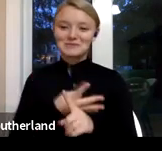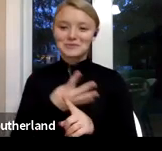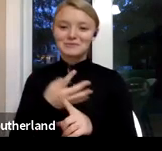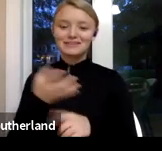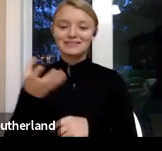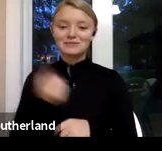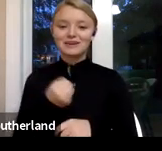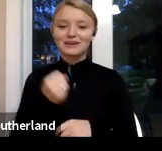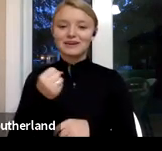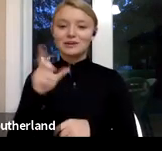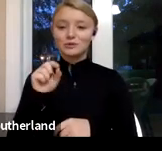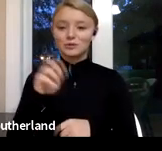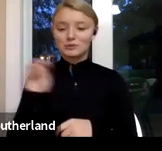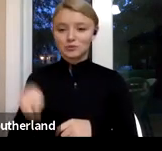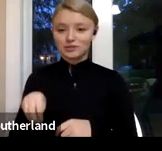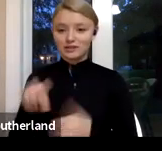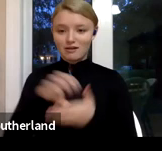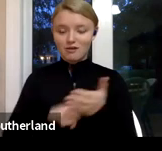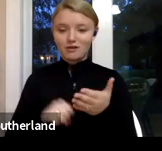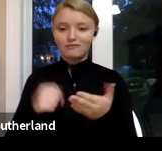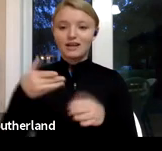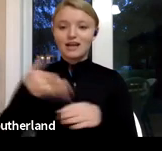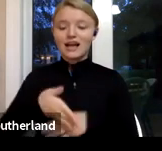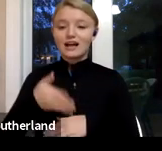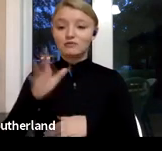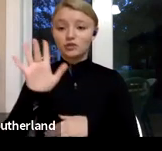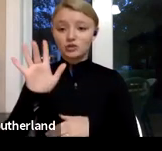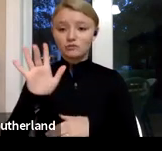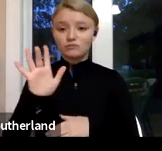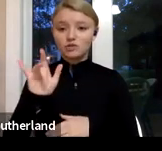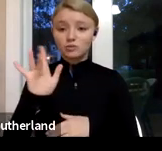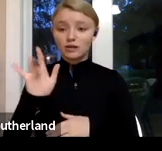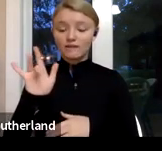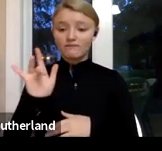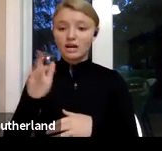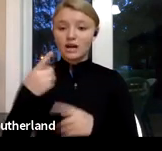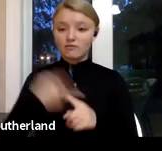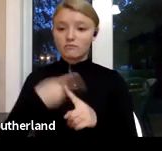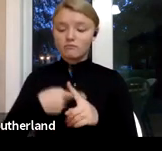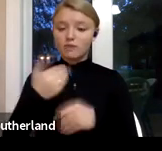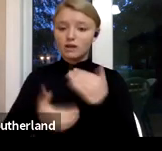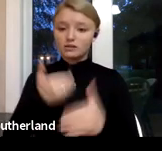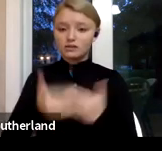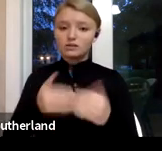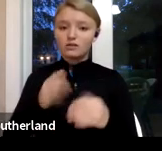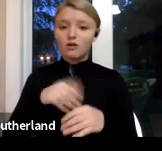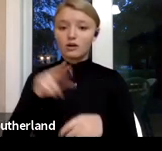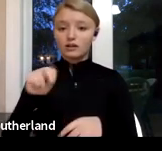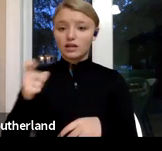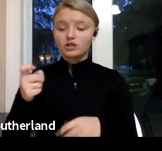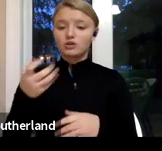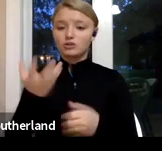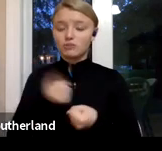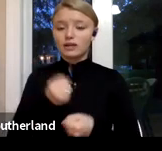off. Then after 25 consecutive months on Ningxia, you'll get 25% off.